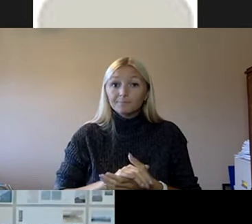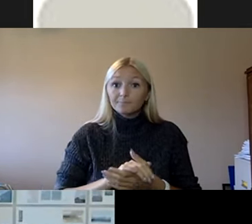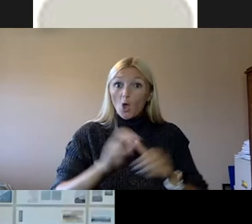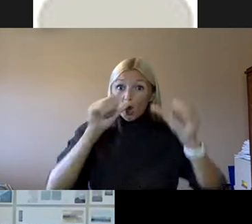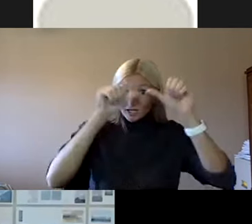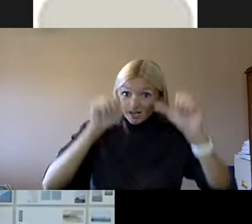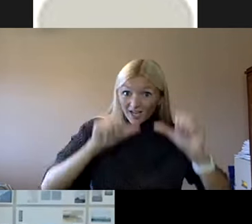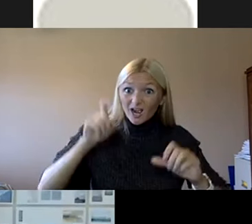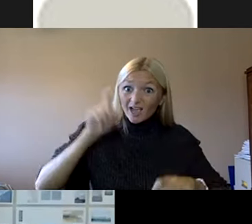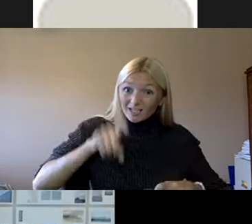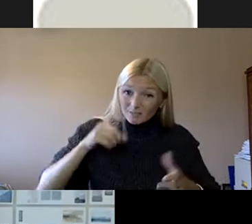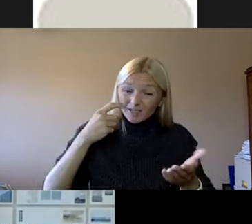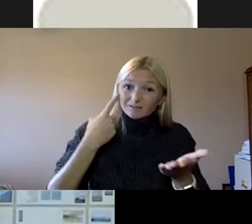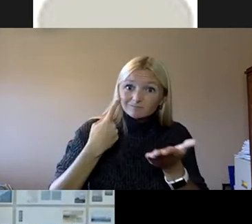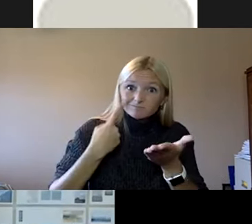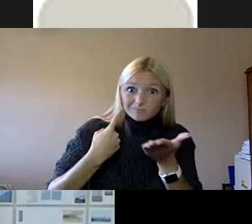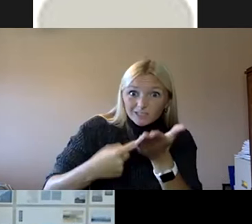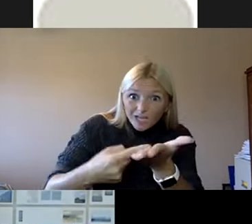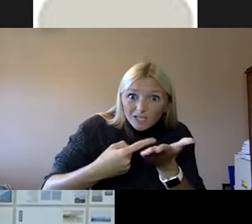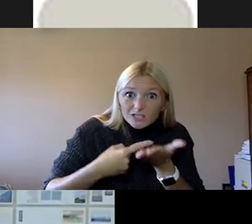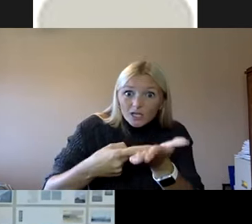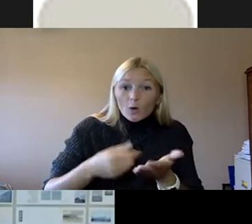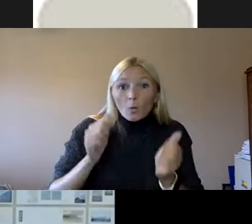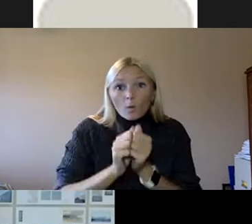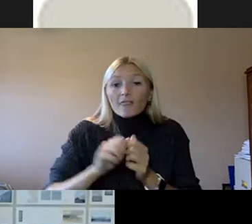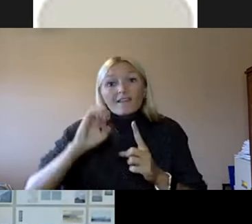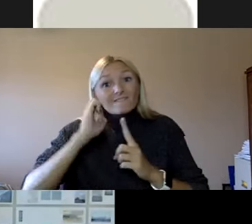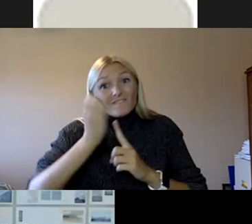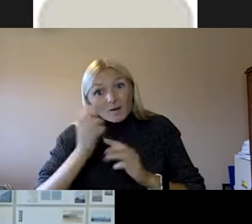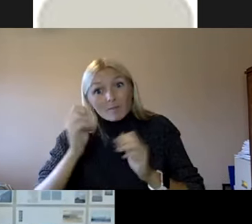a dialogue with the environment, with the landscape,